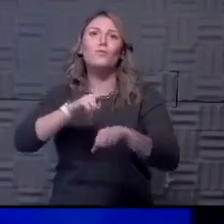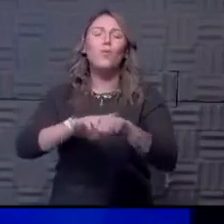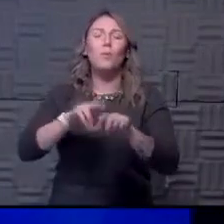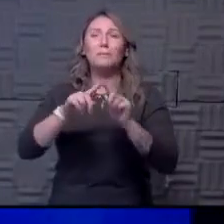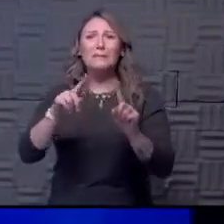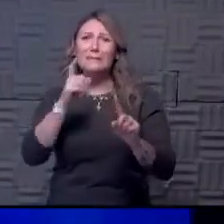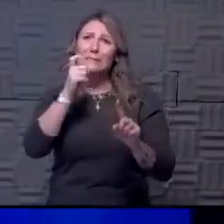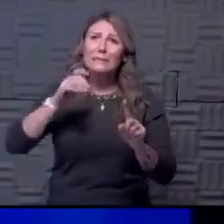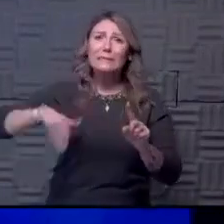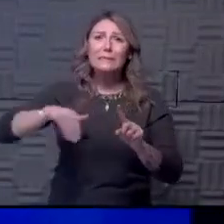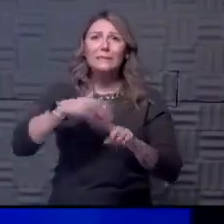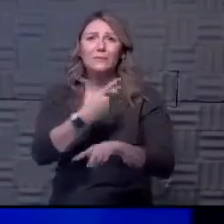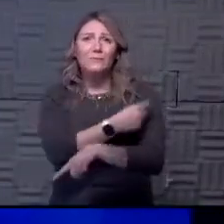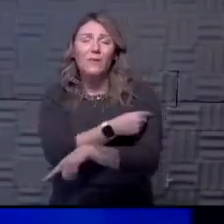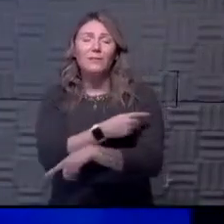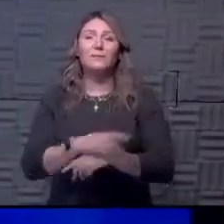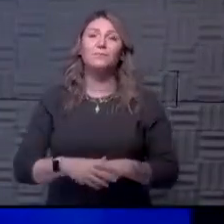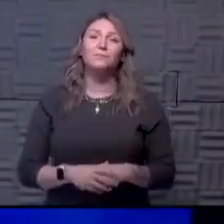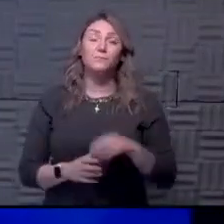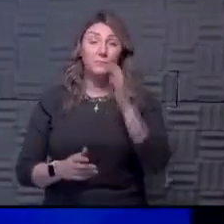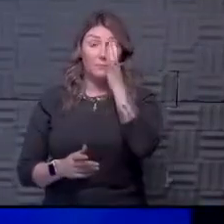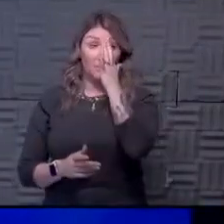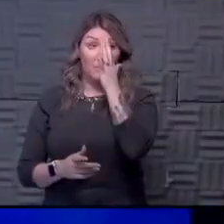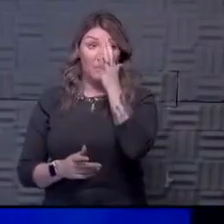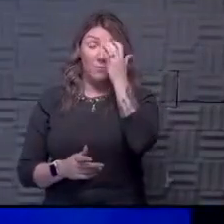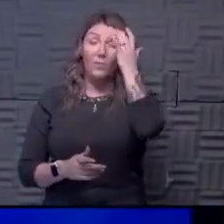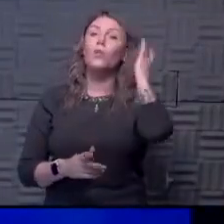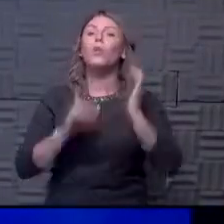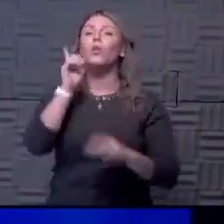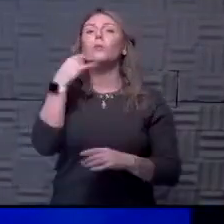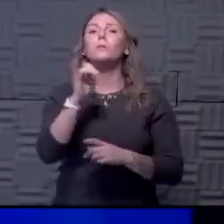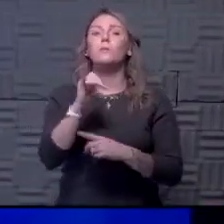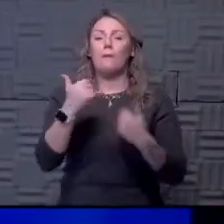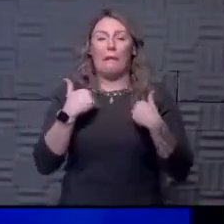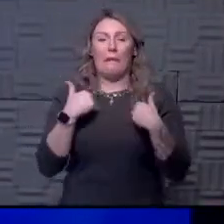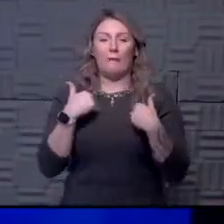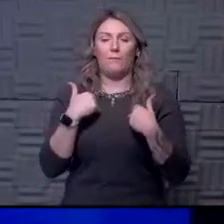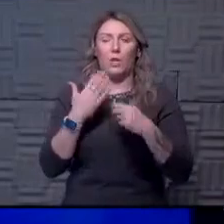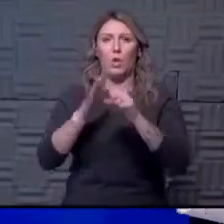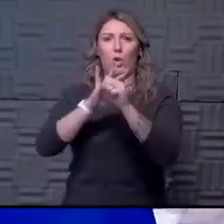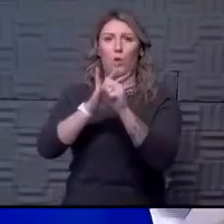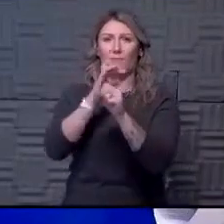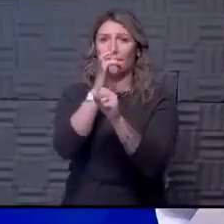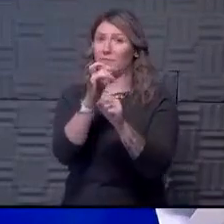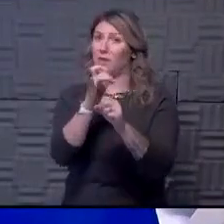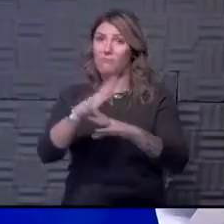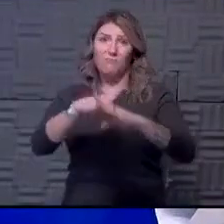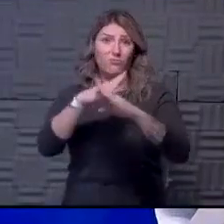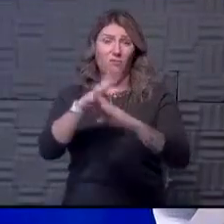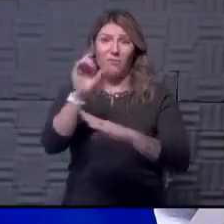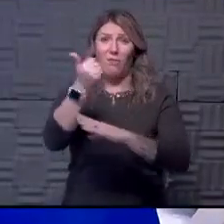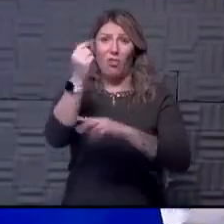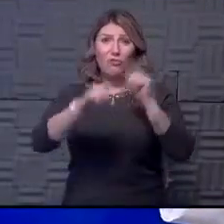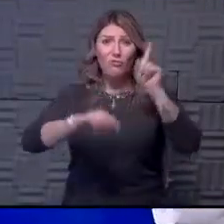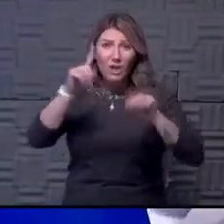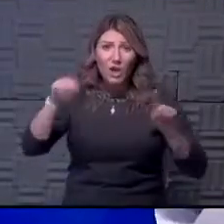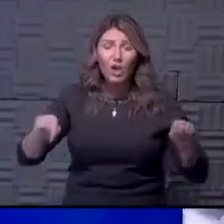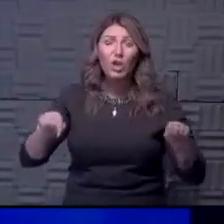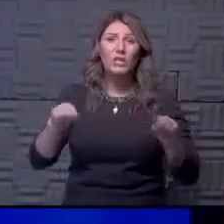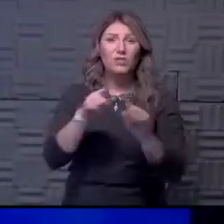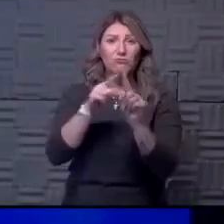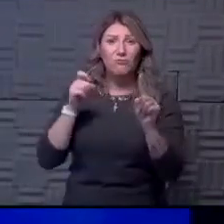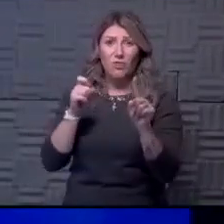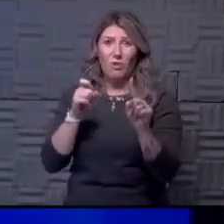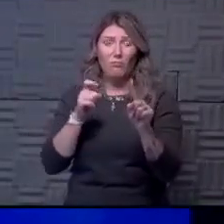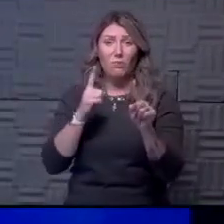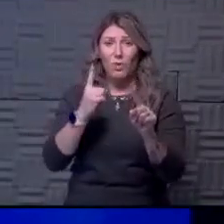think and it looks like having had COVID doesn't protect against some of these variants, especially some of them coming out that